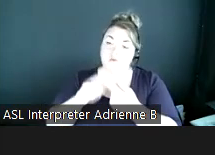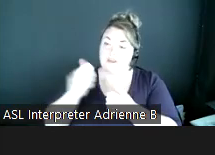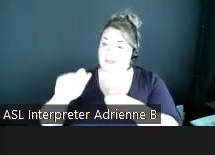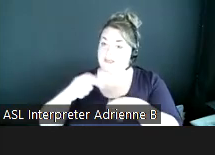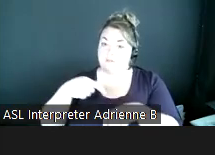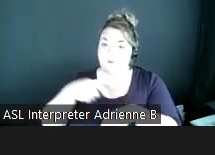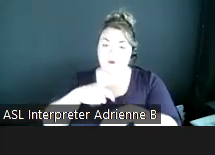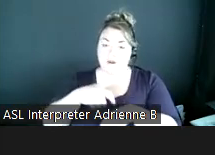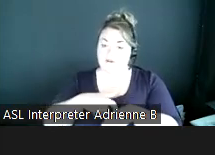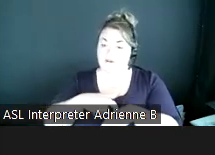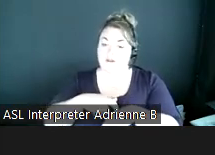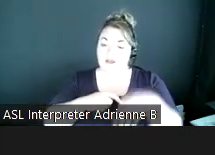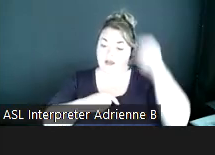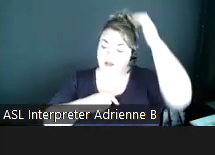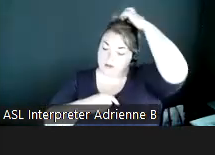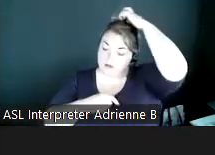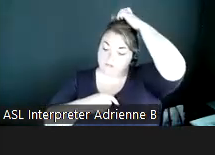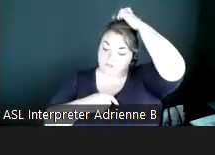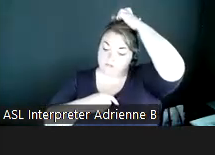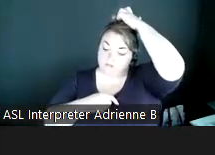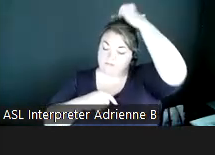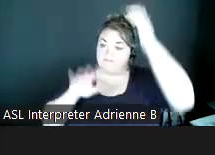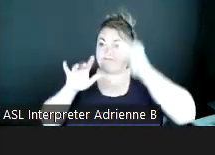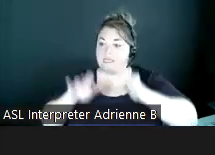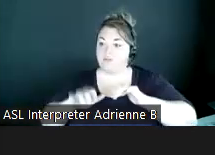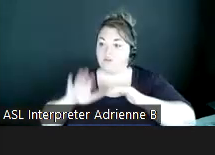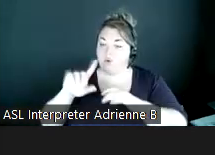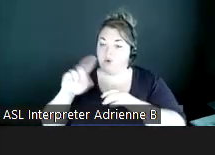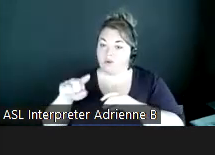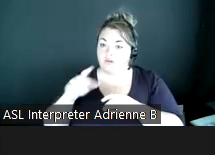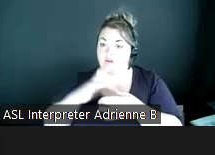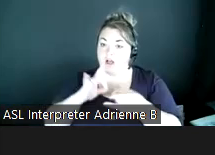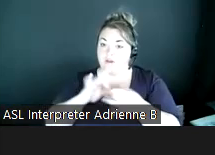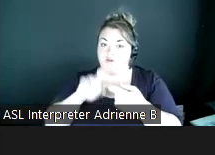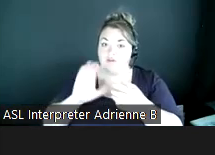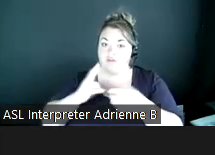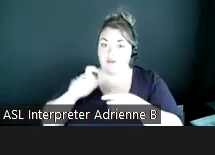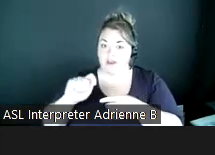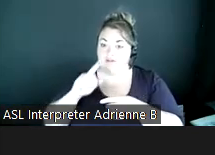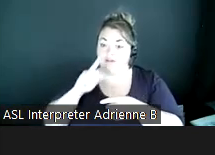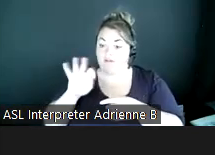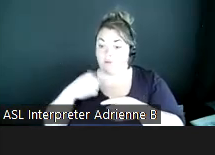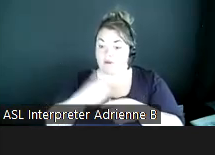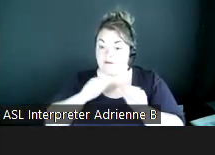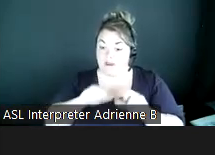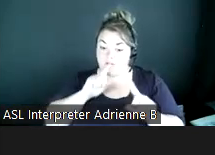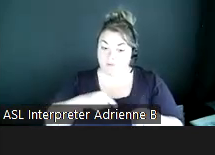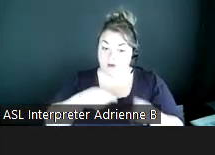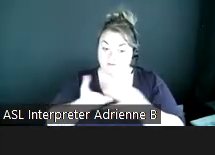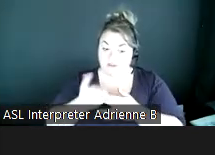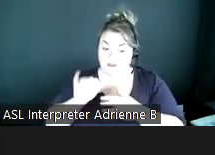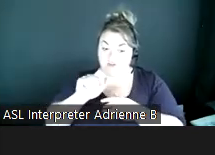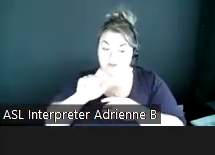point be entering your questions or comments into the chat. For those that we can respond to via chat, we will be doing so throughout